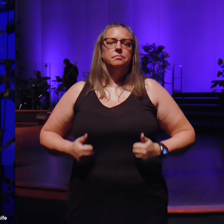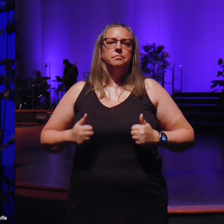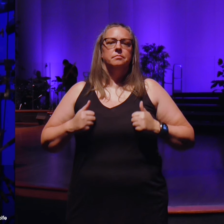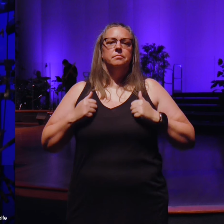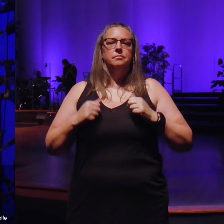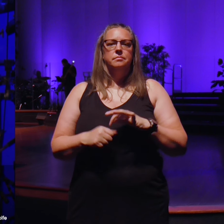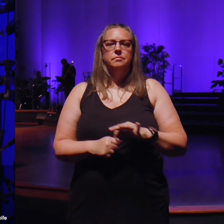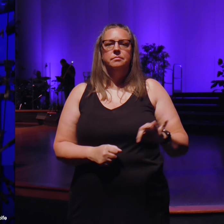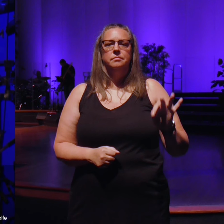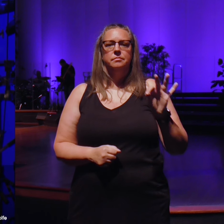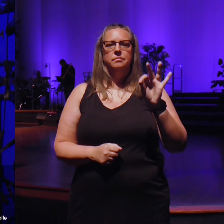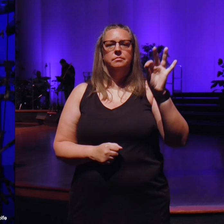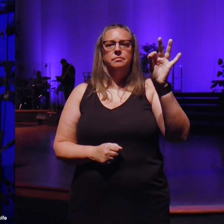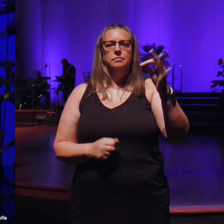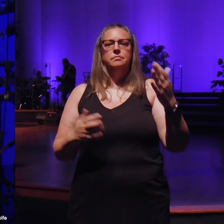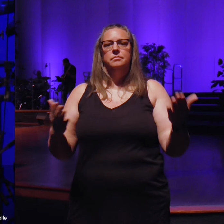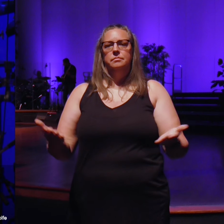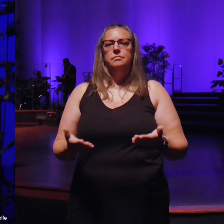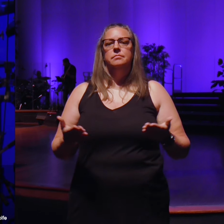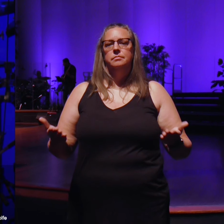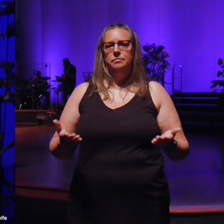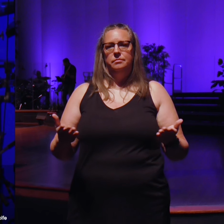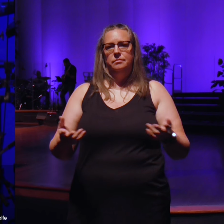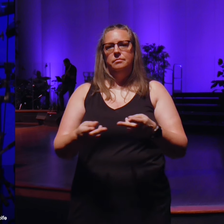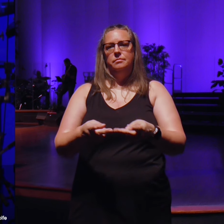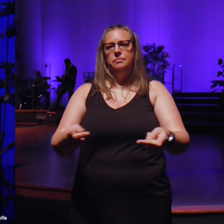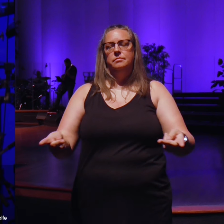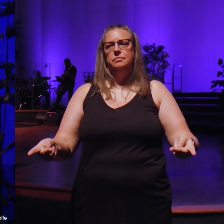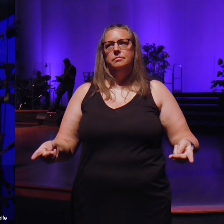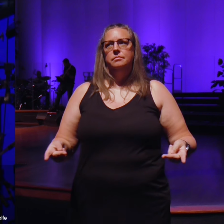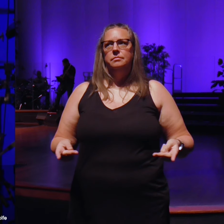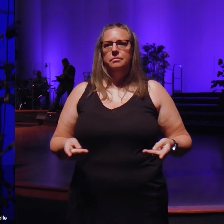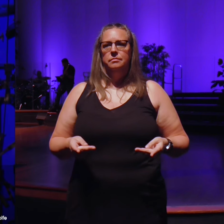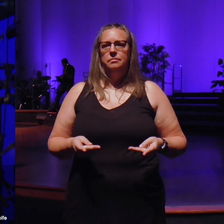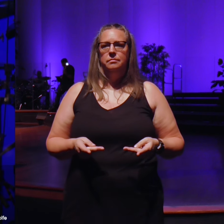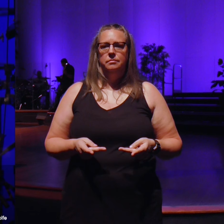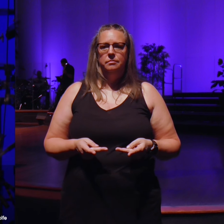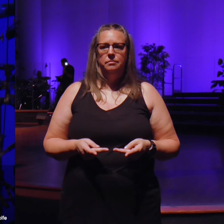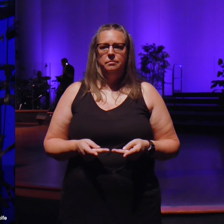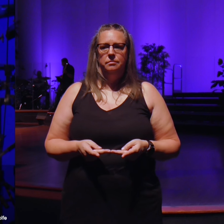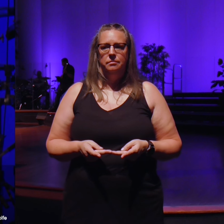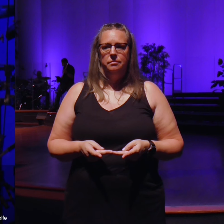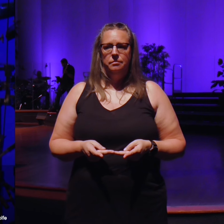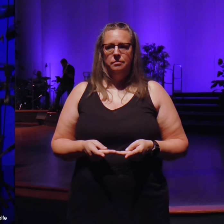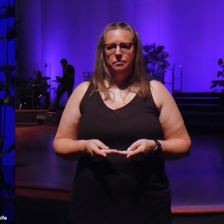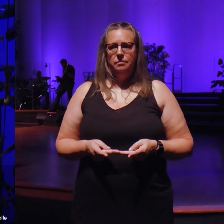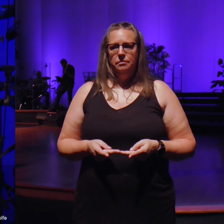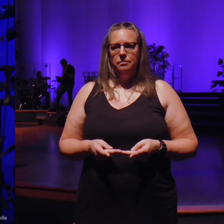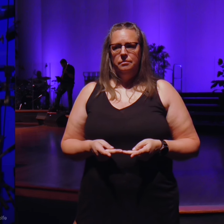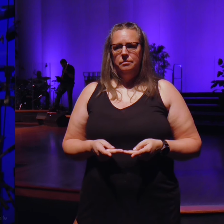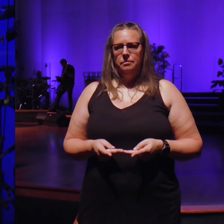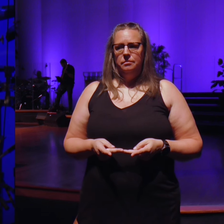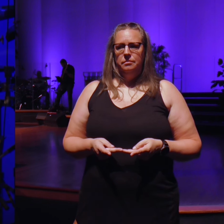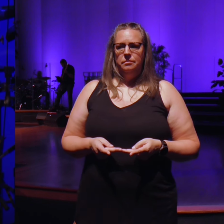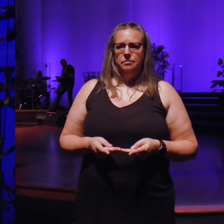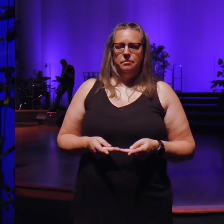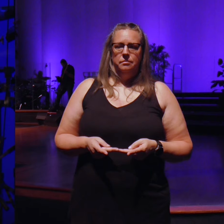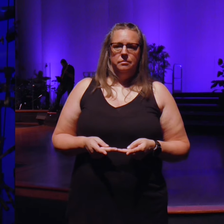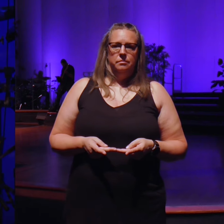Surely the presence of God is in this place.